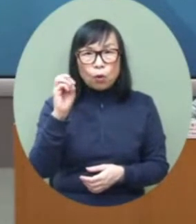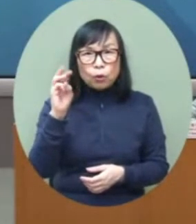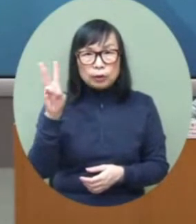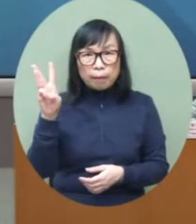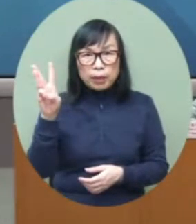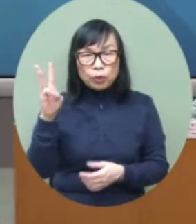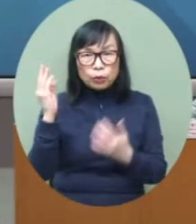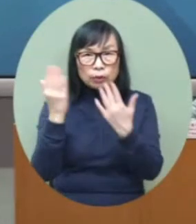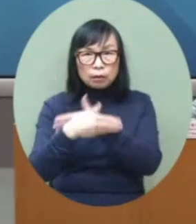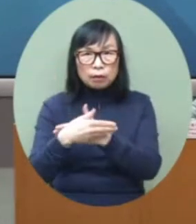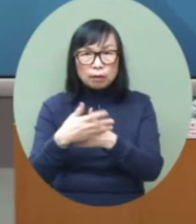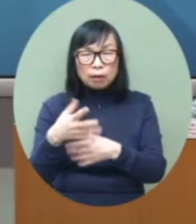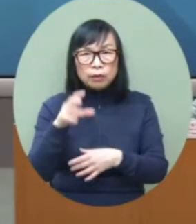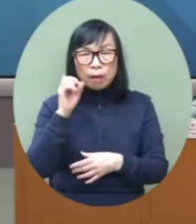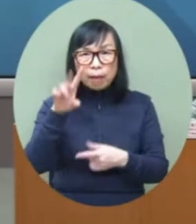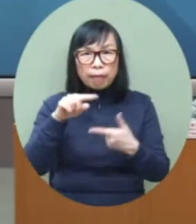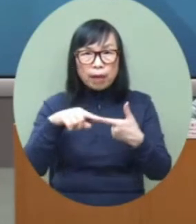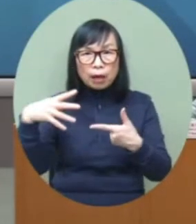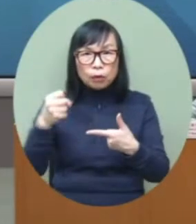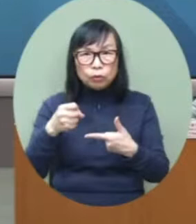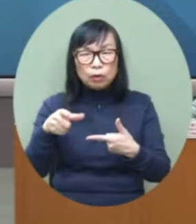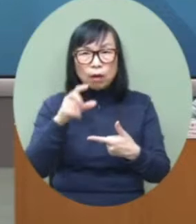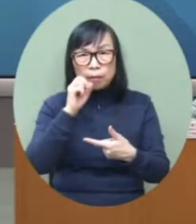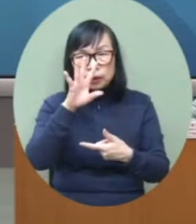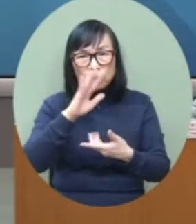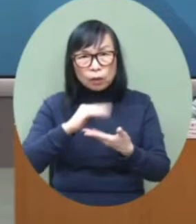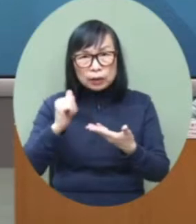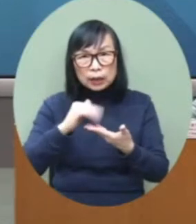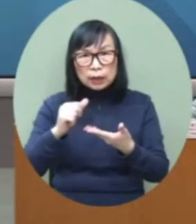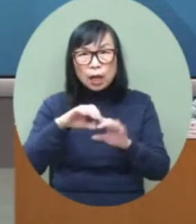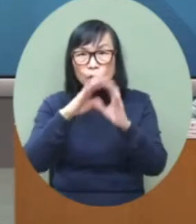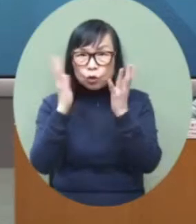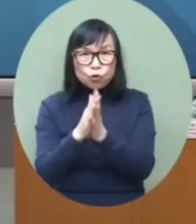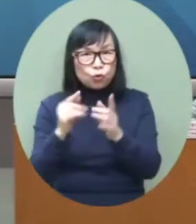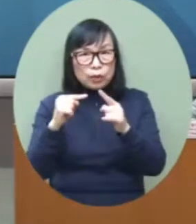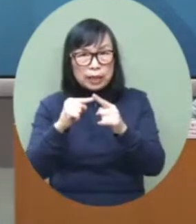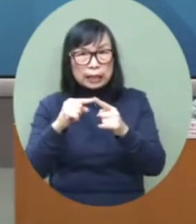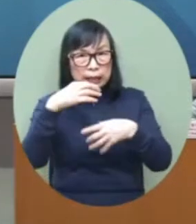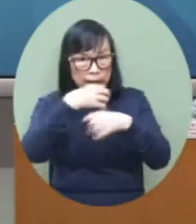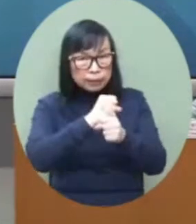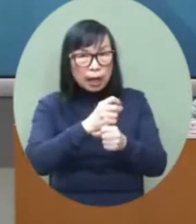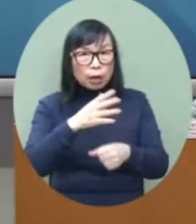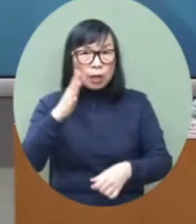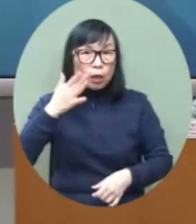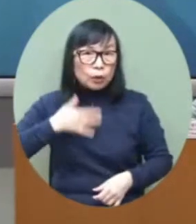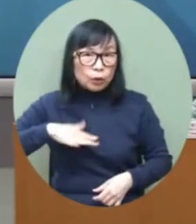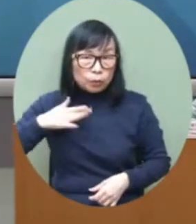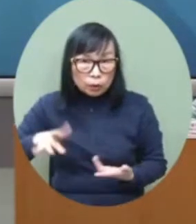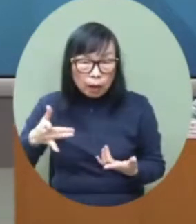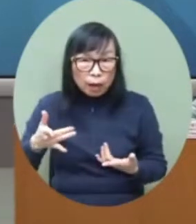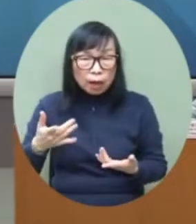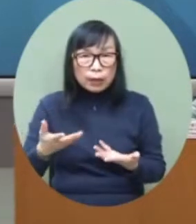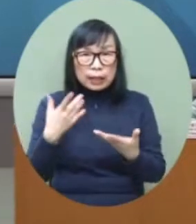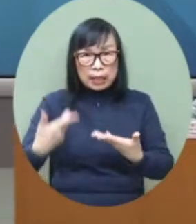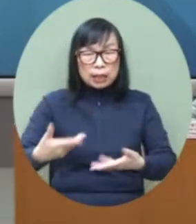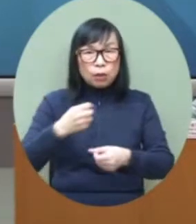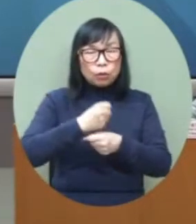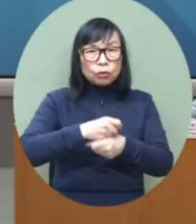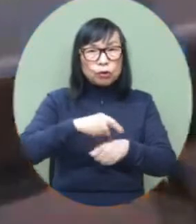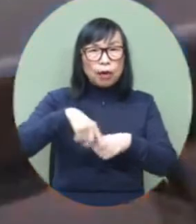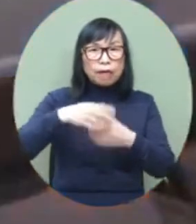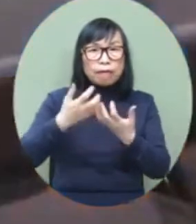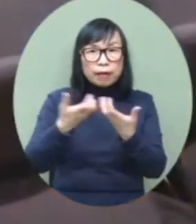Now TV, I would like to ask the Undersecretary, could you state clearly, will there be mandatory testing for the whole